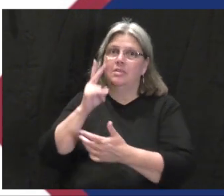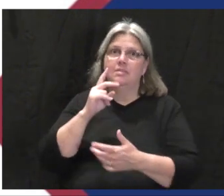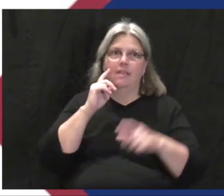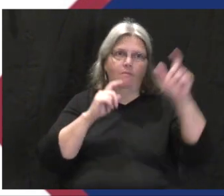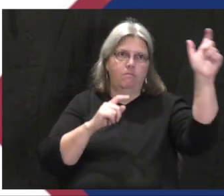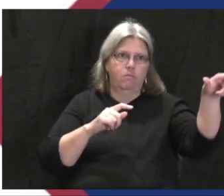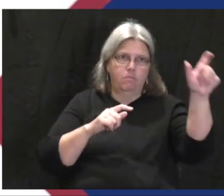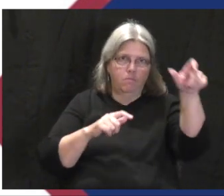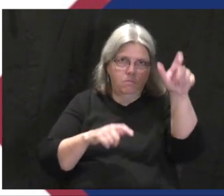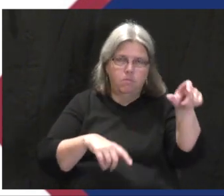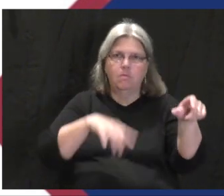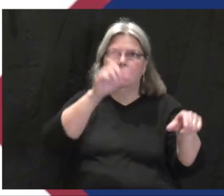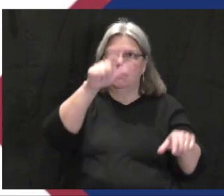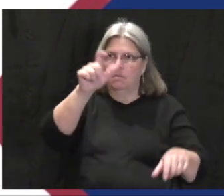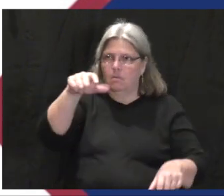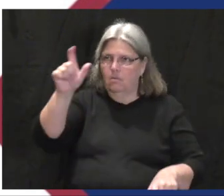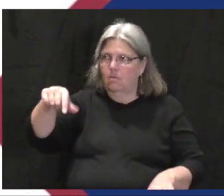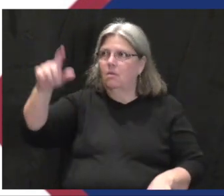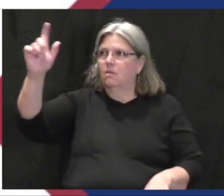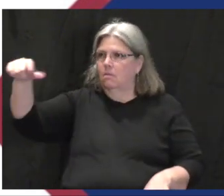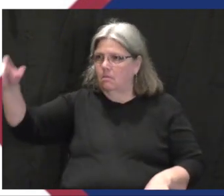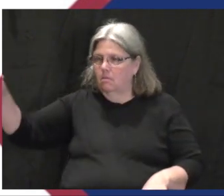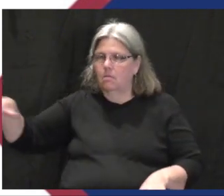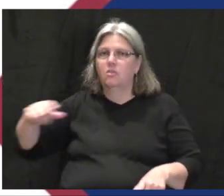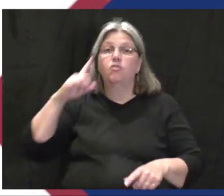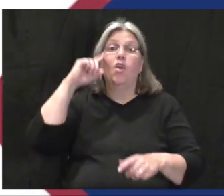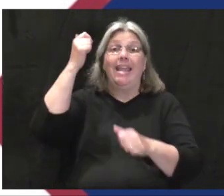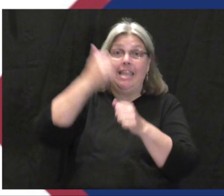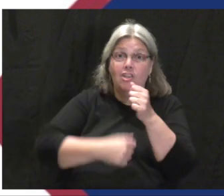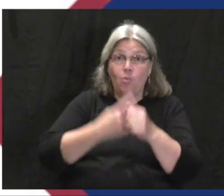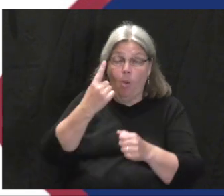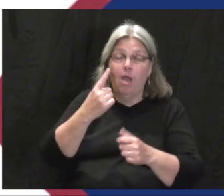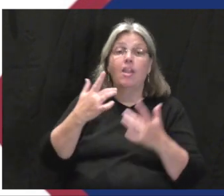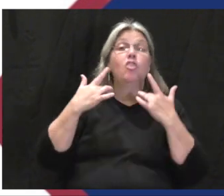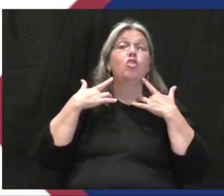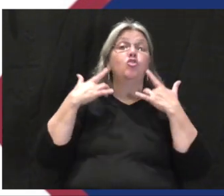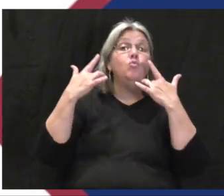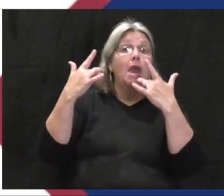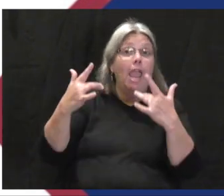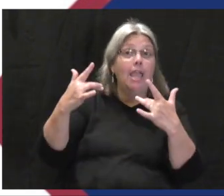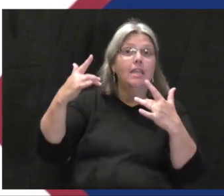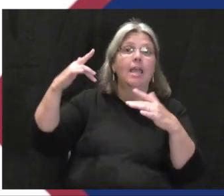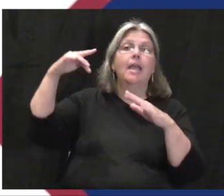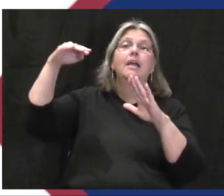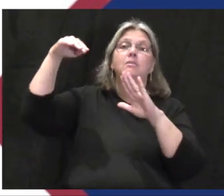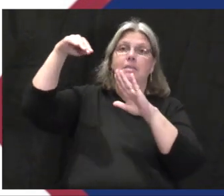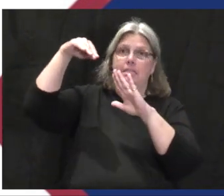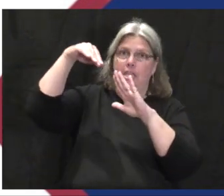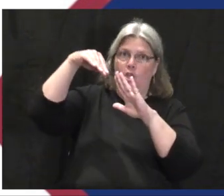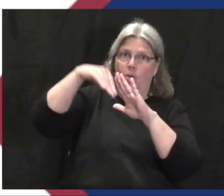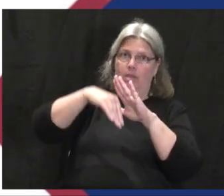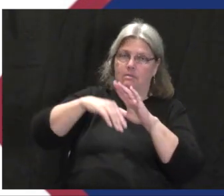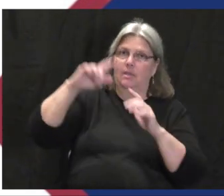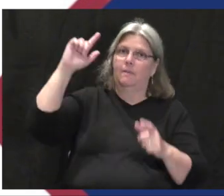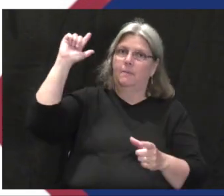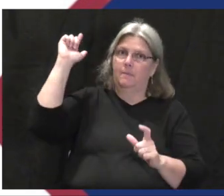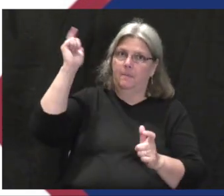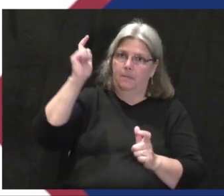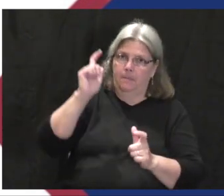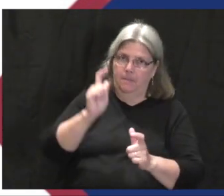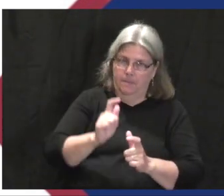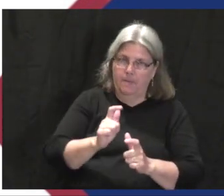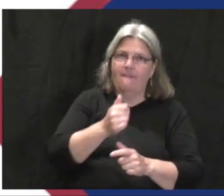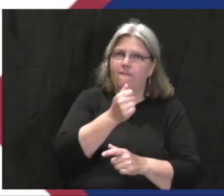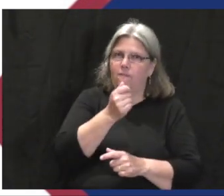levels that the trend has been decreasing over the last couple of years. And so especially at the middle and high